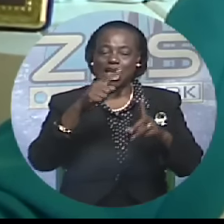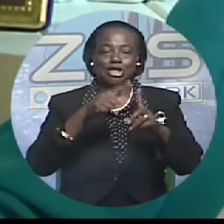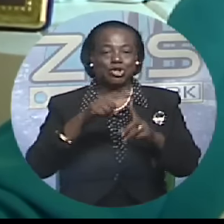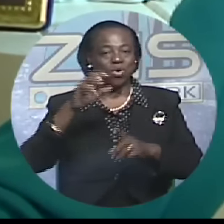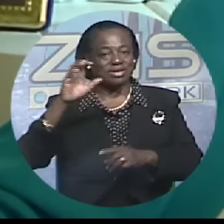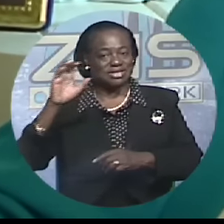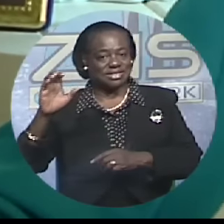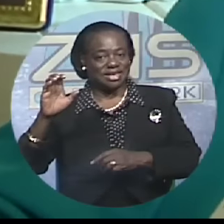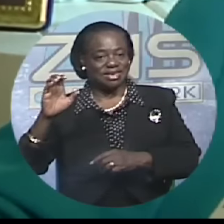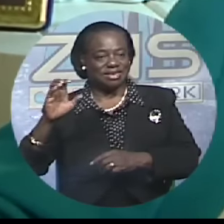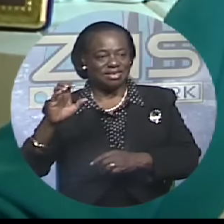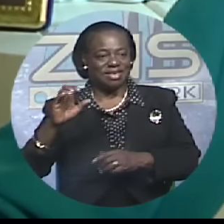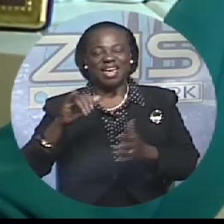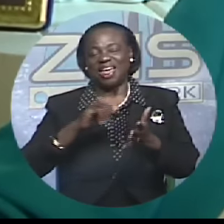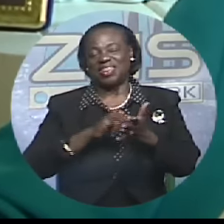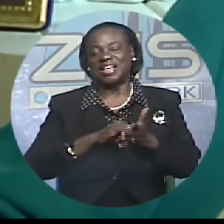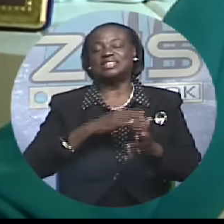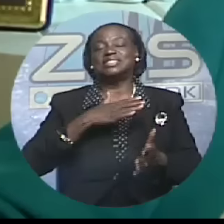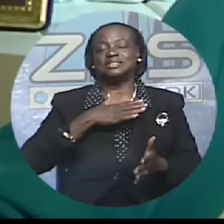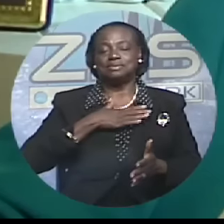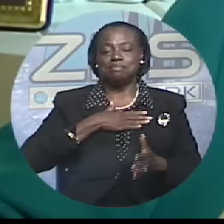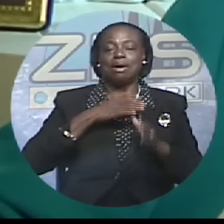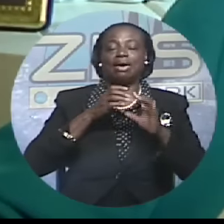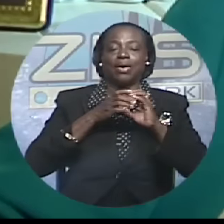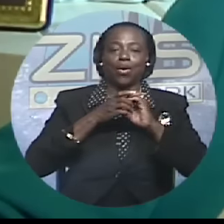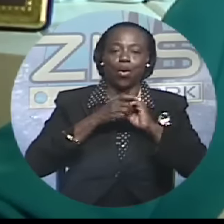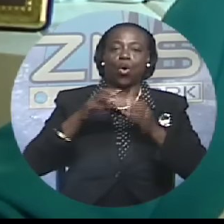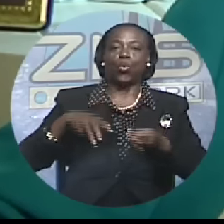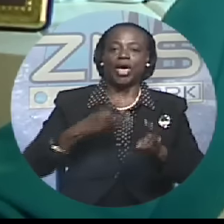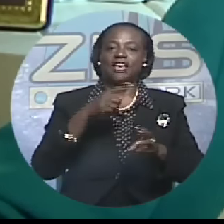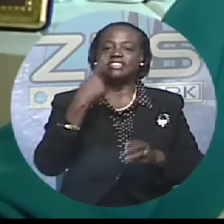that's my own way of saying things.